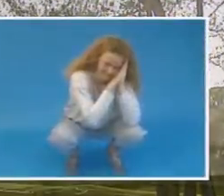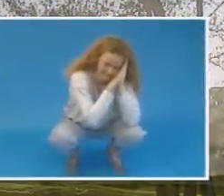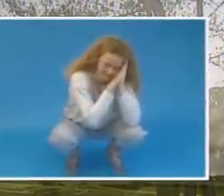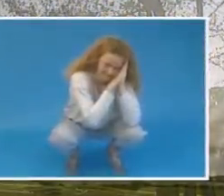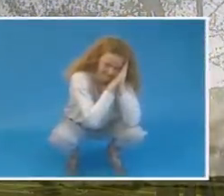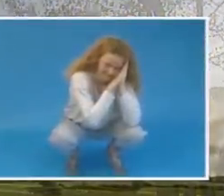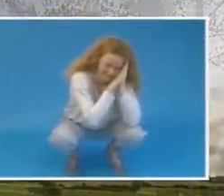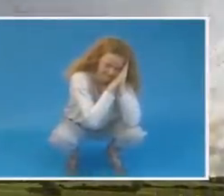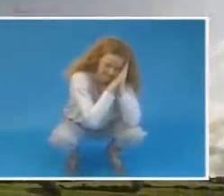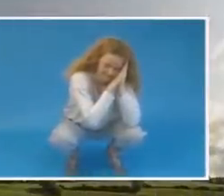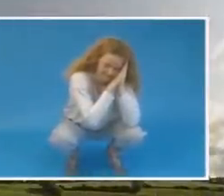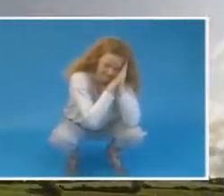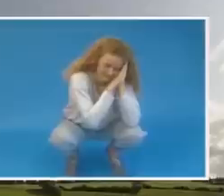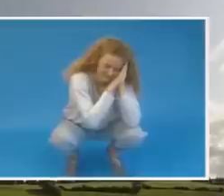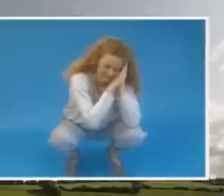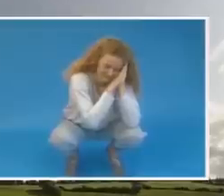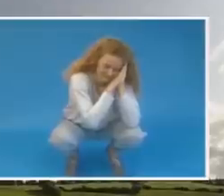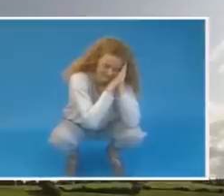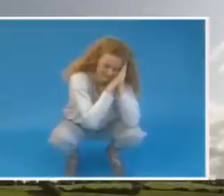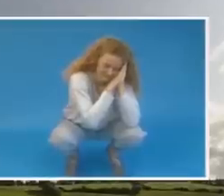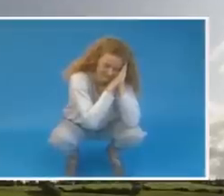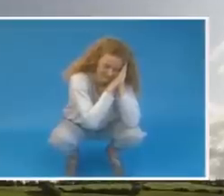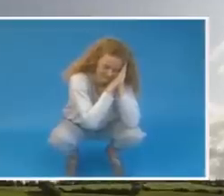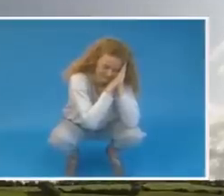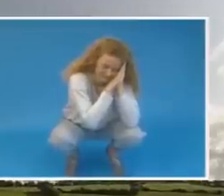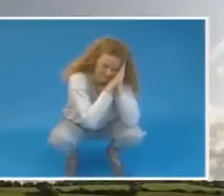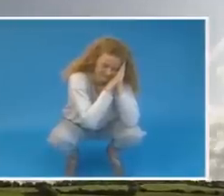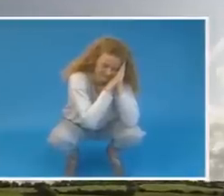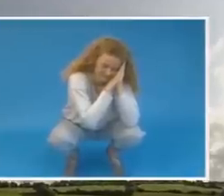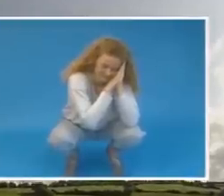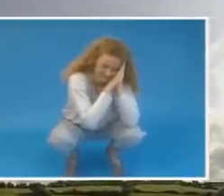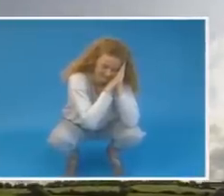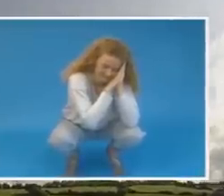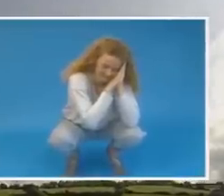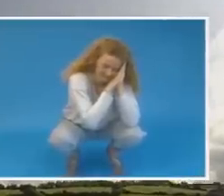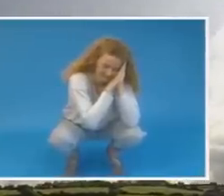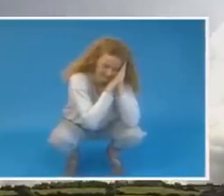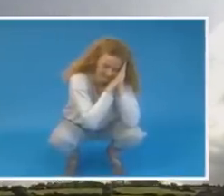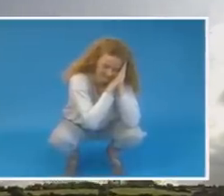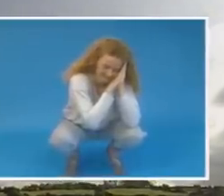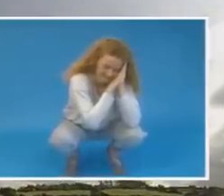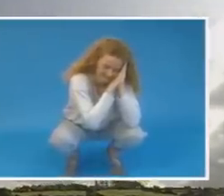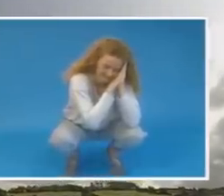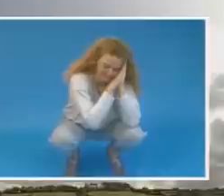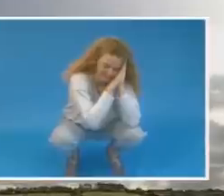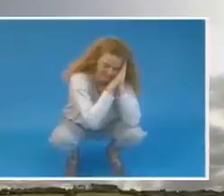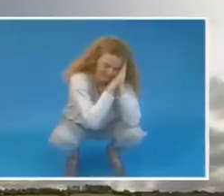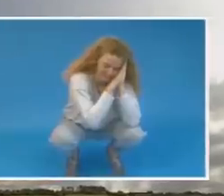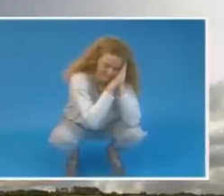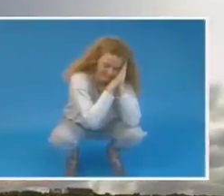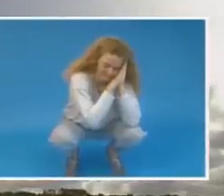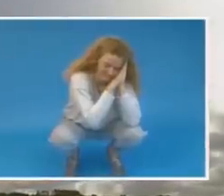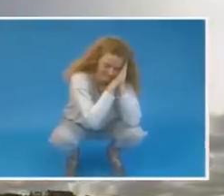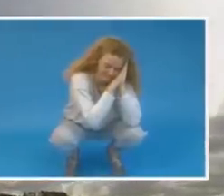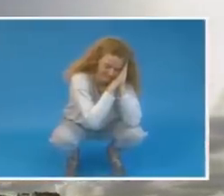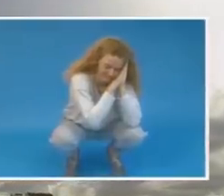See the little bunny sleeping till it's nearly noon. Come and let us gently wake him with a